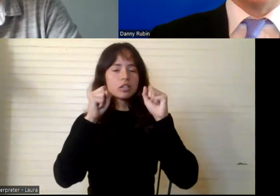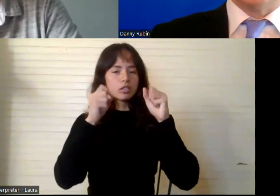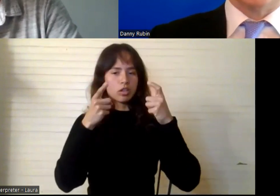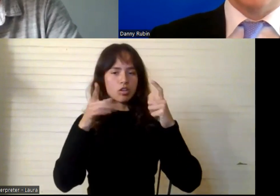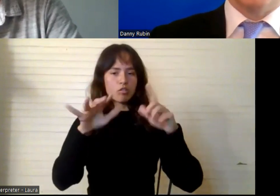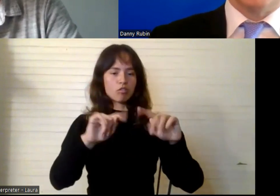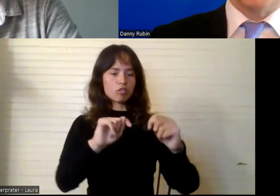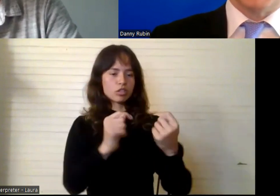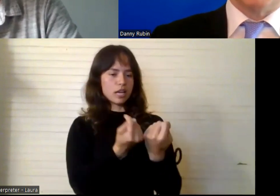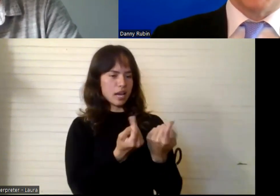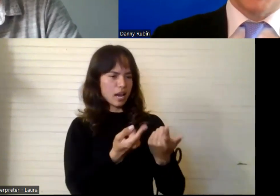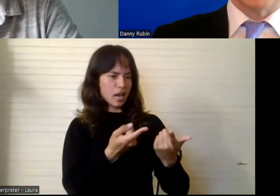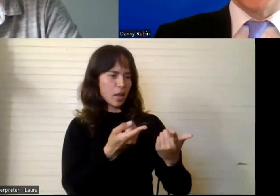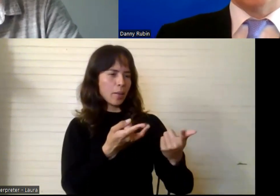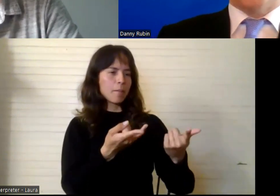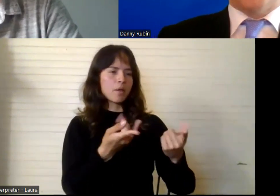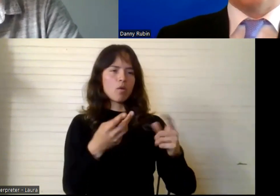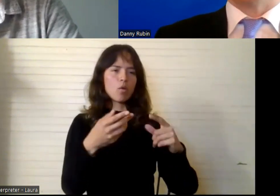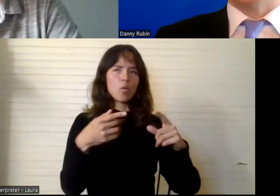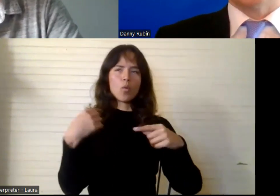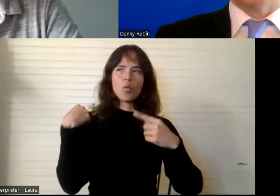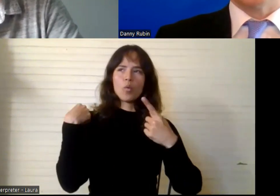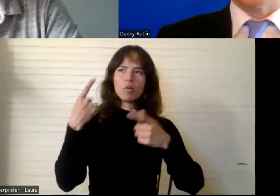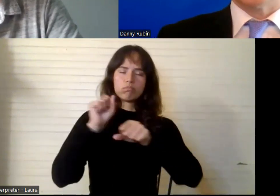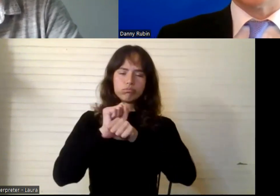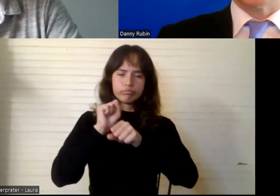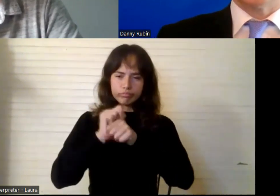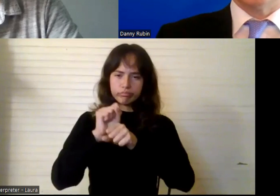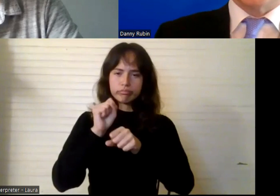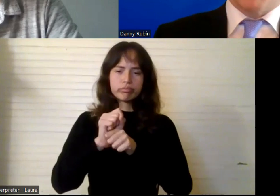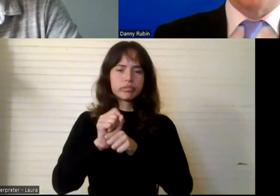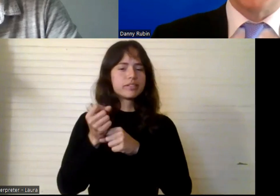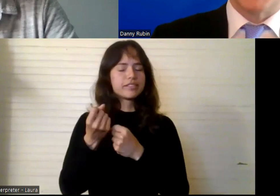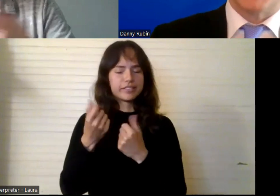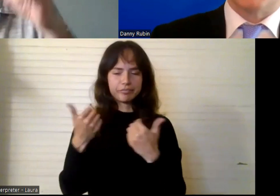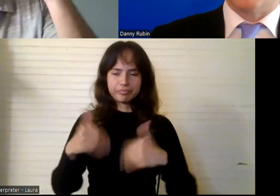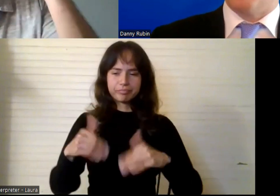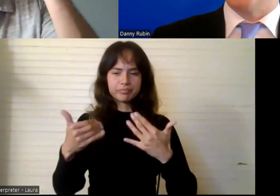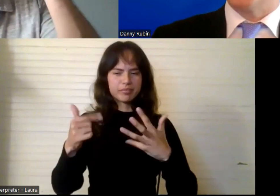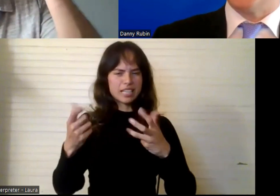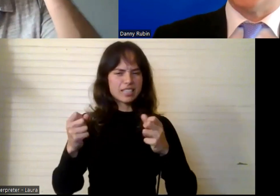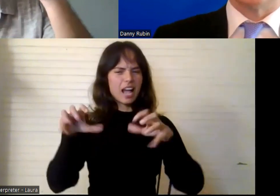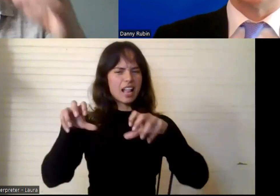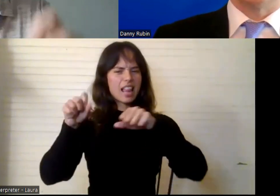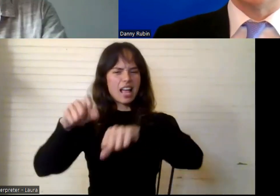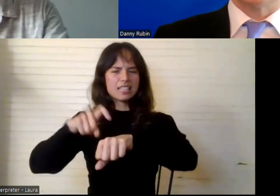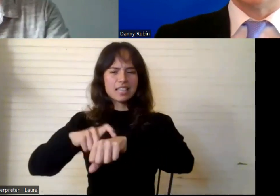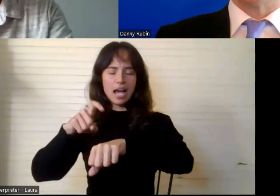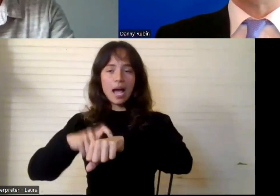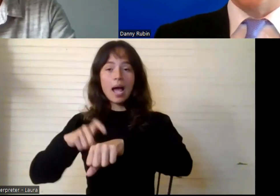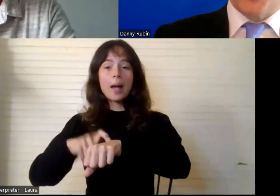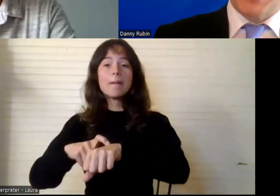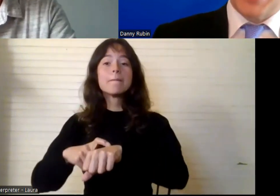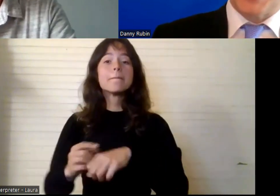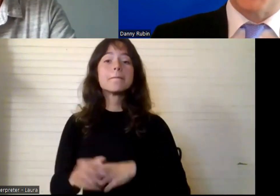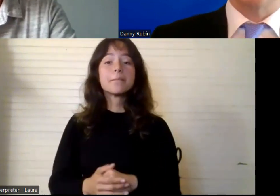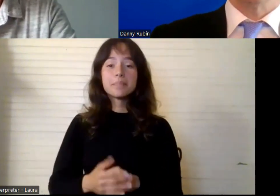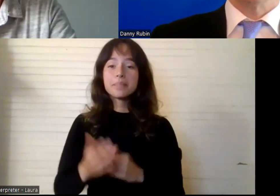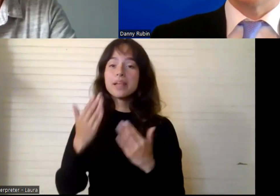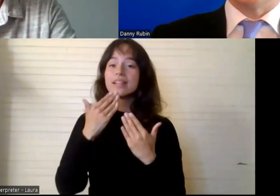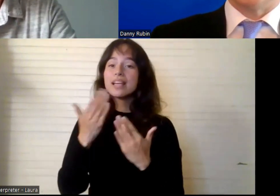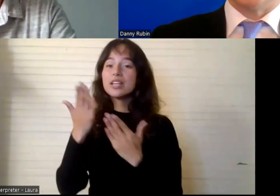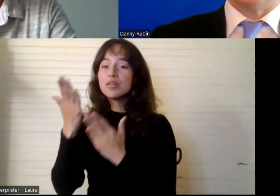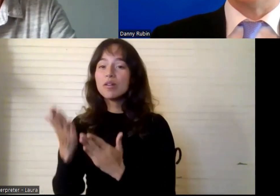thank I you for appreciate taking time and speaking with us. Thank you, Laura, for your services. Thank you all for being here. I hope you'll join us in 2 weeks to talk to an auto